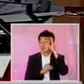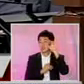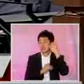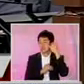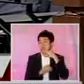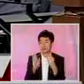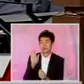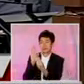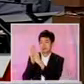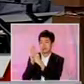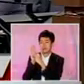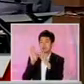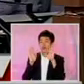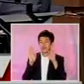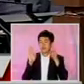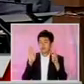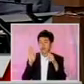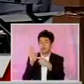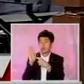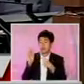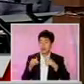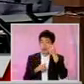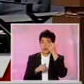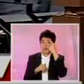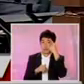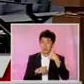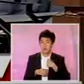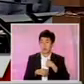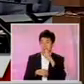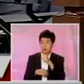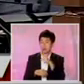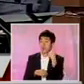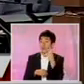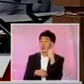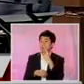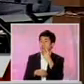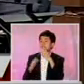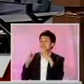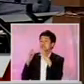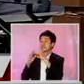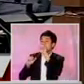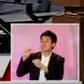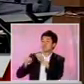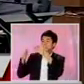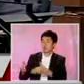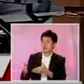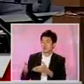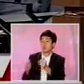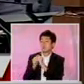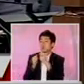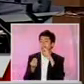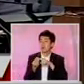not reflect the fair market value? Ang pagkaintindi ko po, City Assessor lamang ang pwedeng mag-testify tungkol sa fair